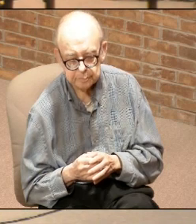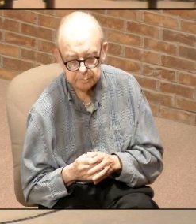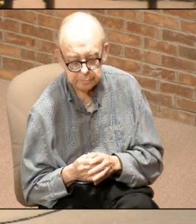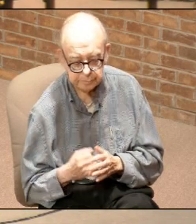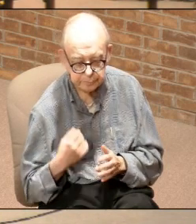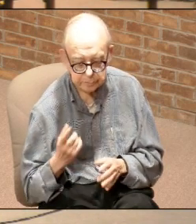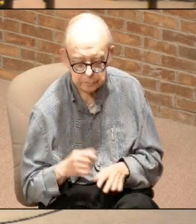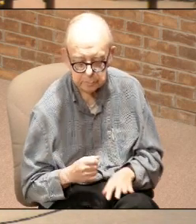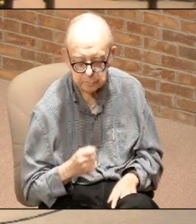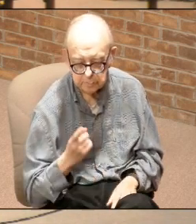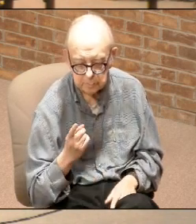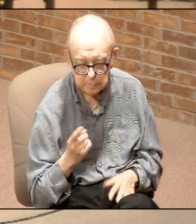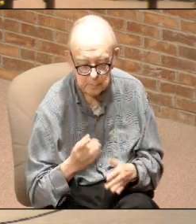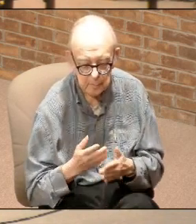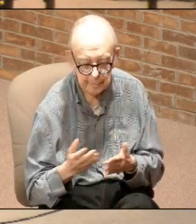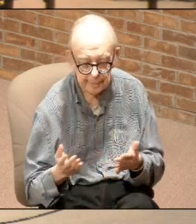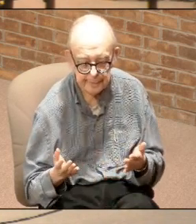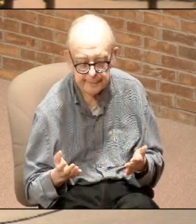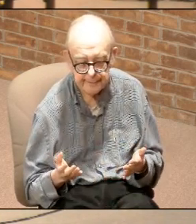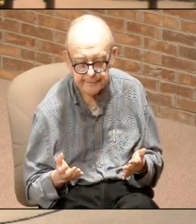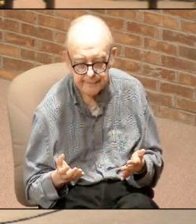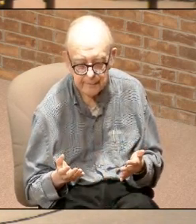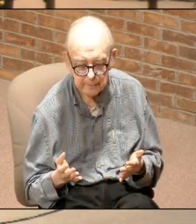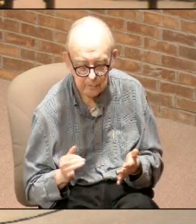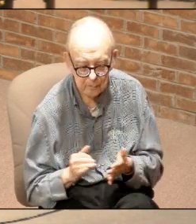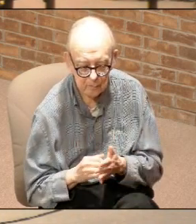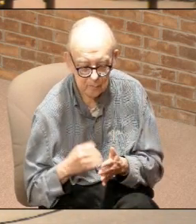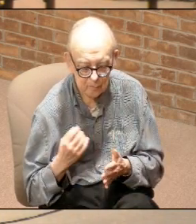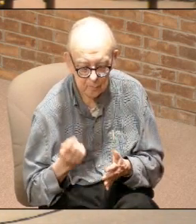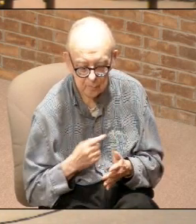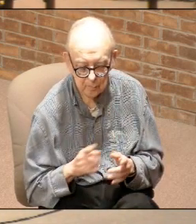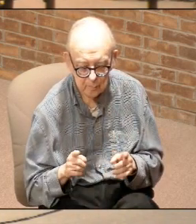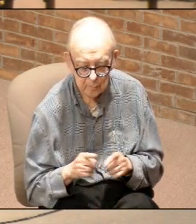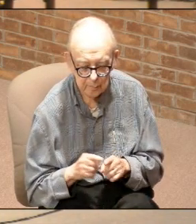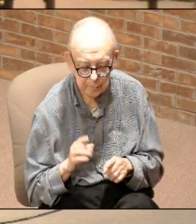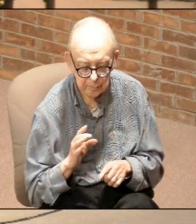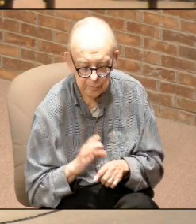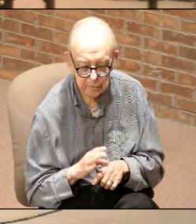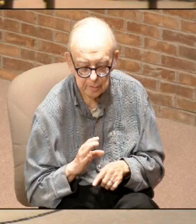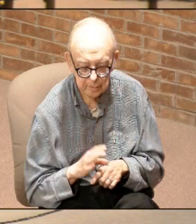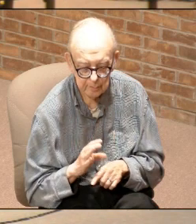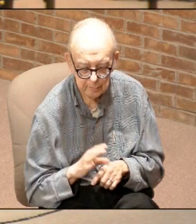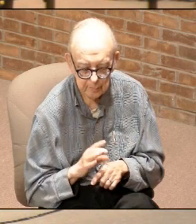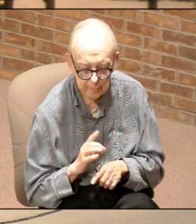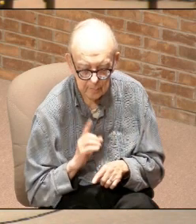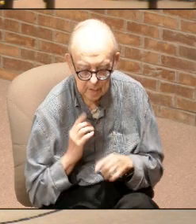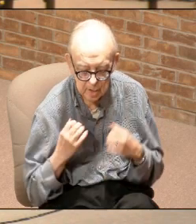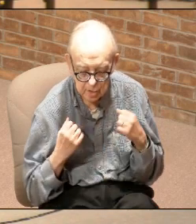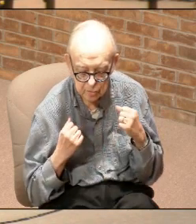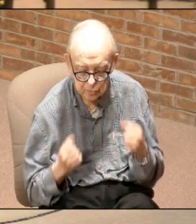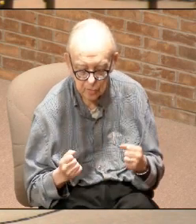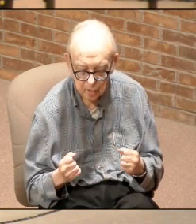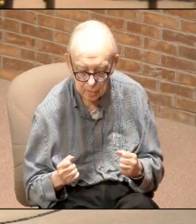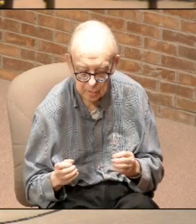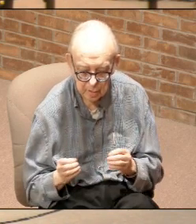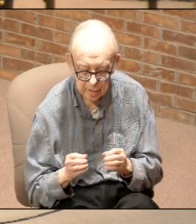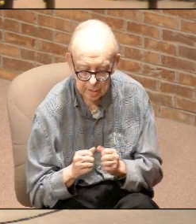we need to understand something that we as a church are stronger together